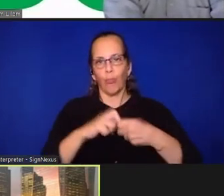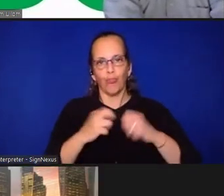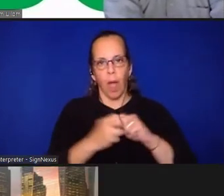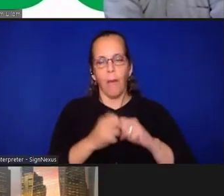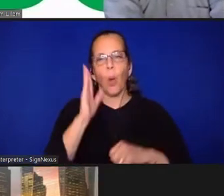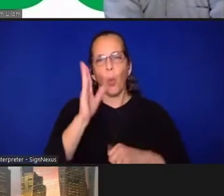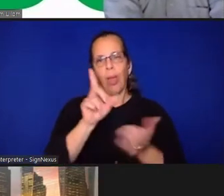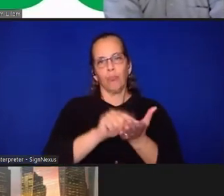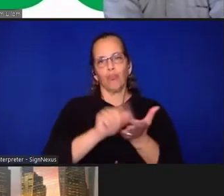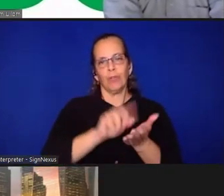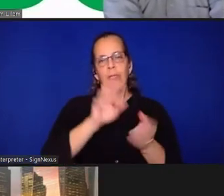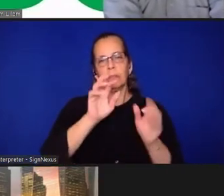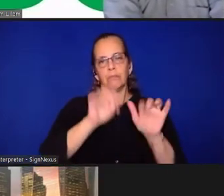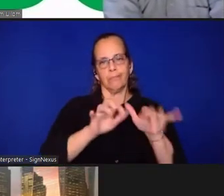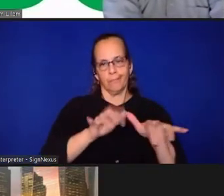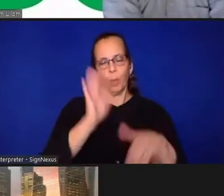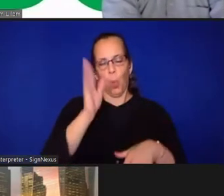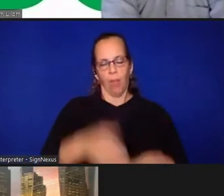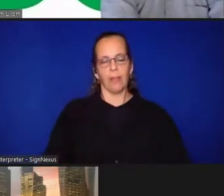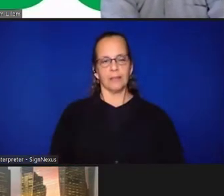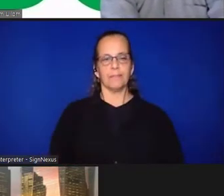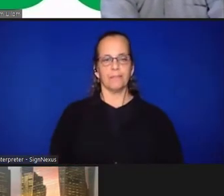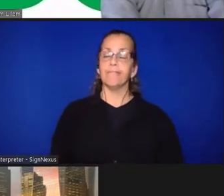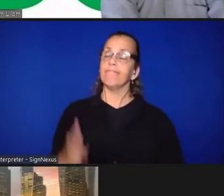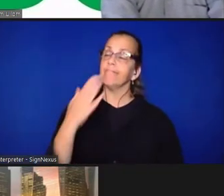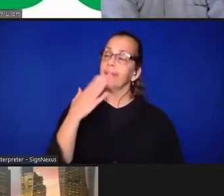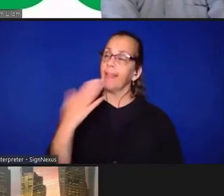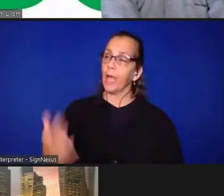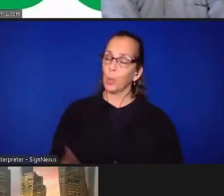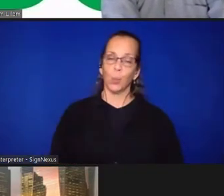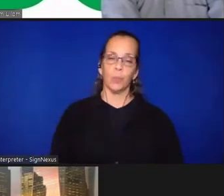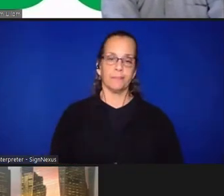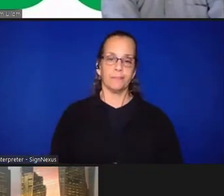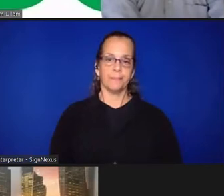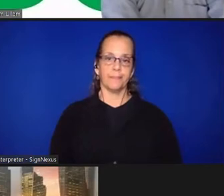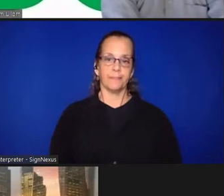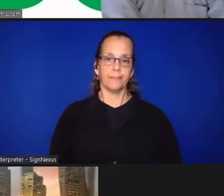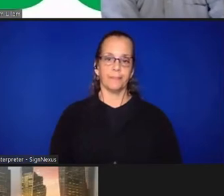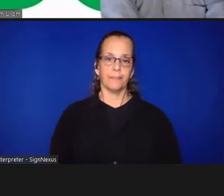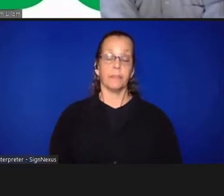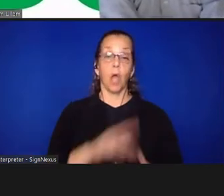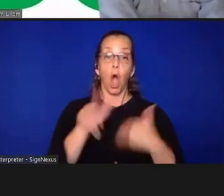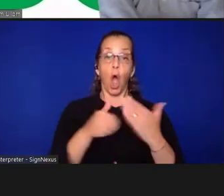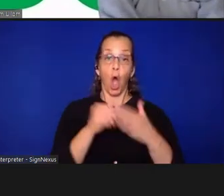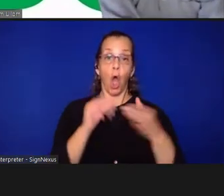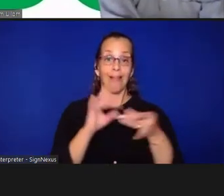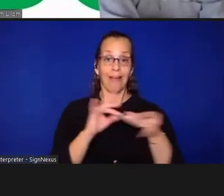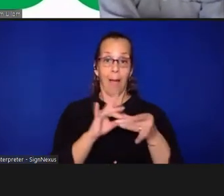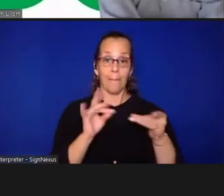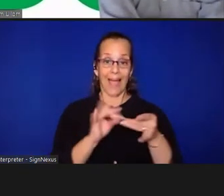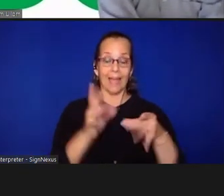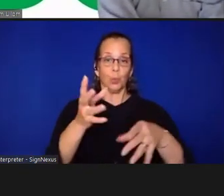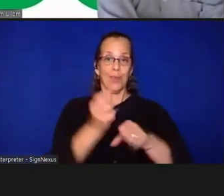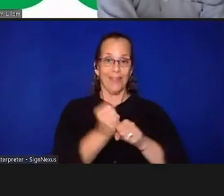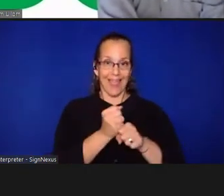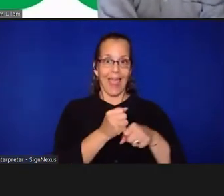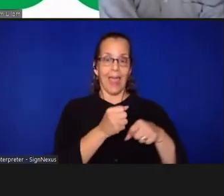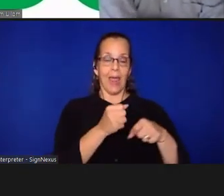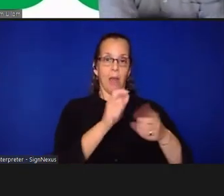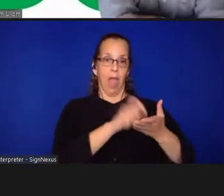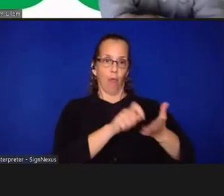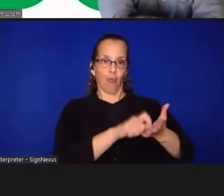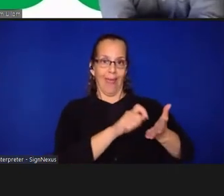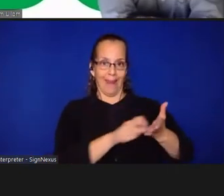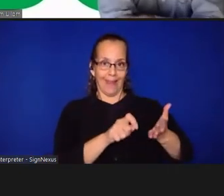print thank you all comments received in writing weren't hearings are